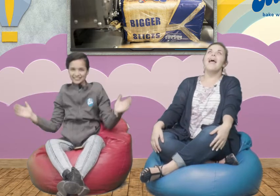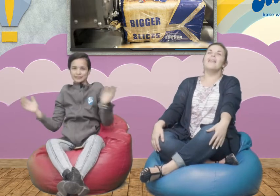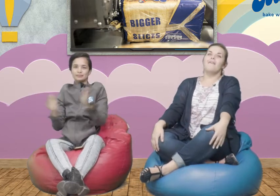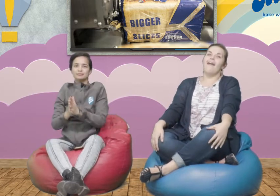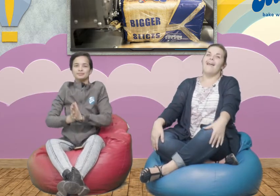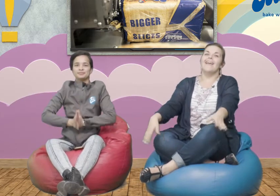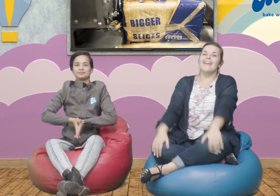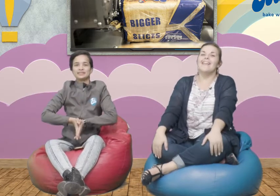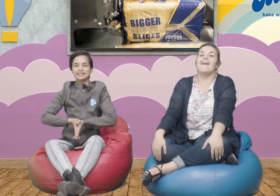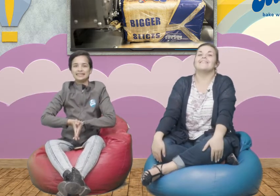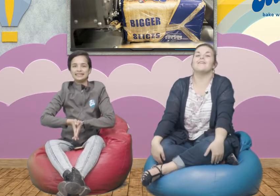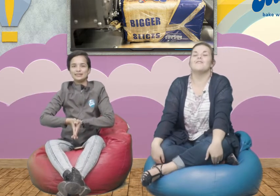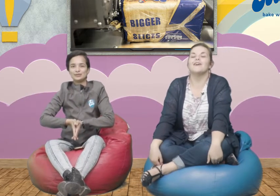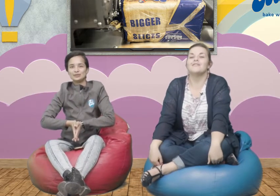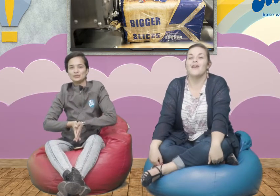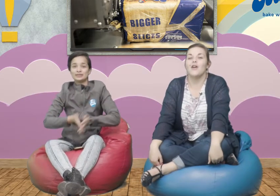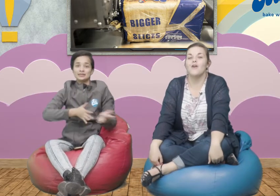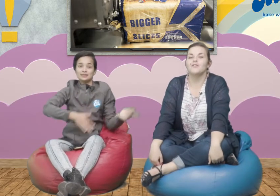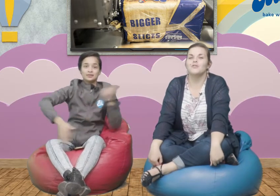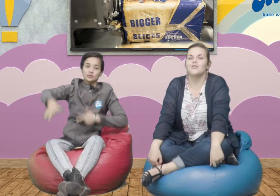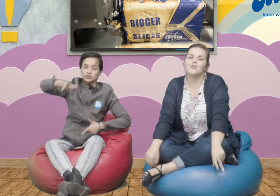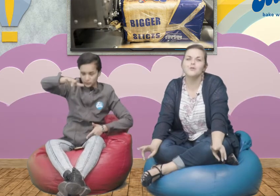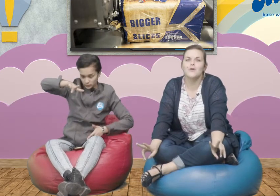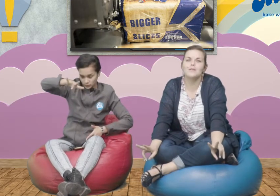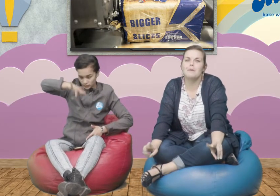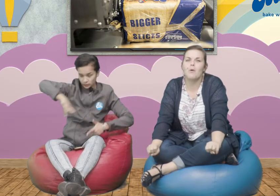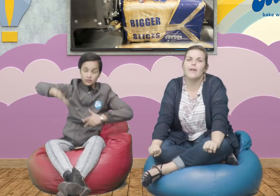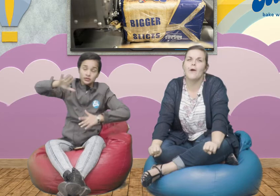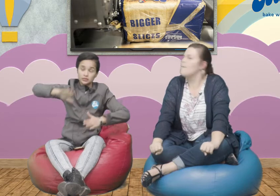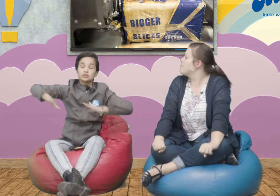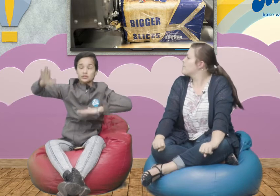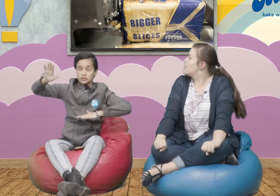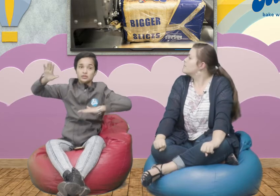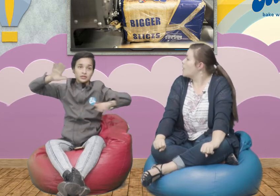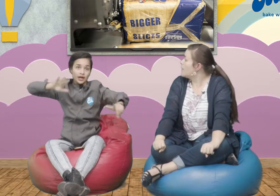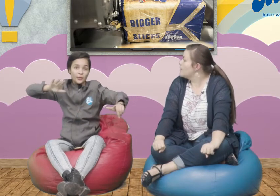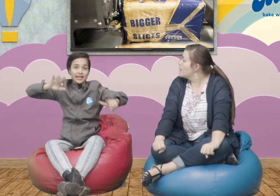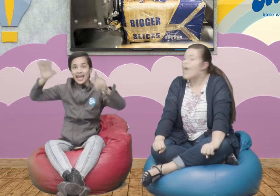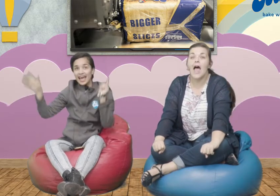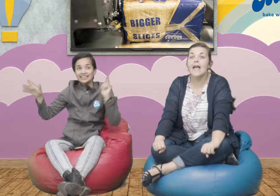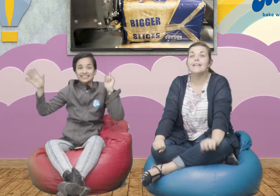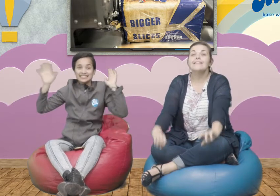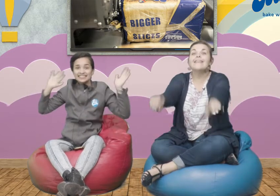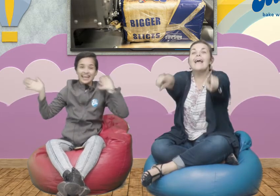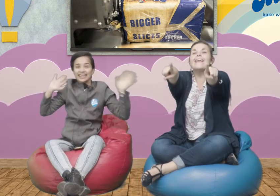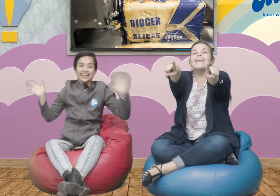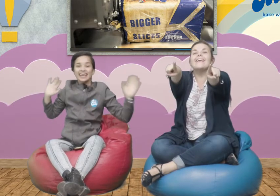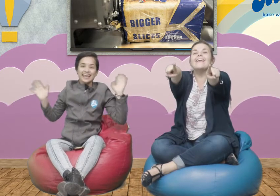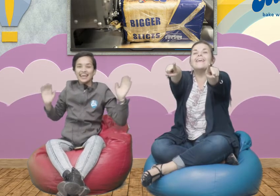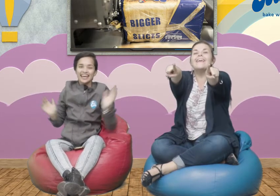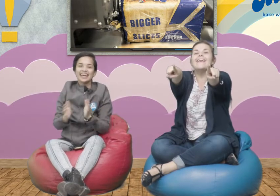explosions. Anyway, now it's time for us to head over to the two coolest people we know, Zoe and